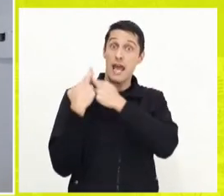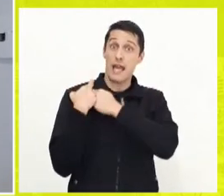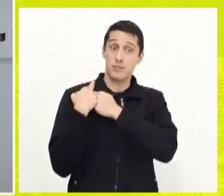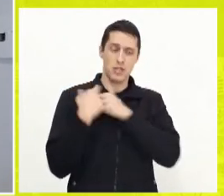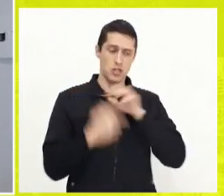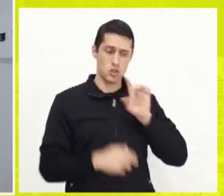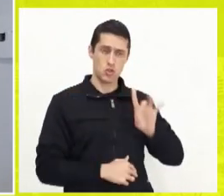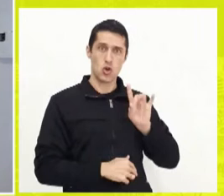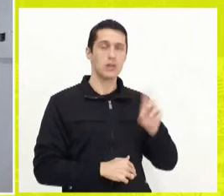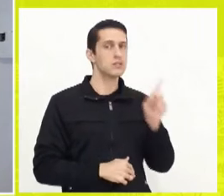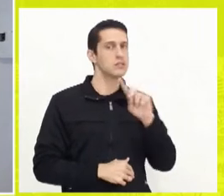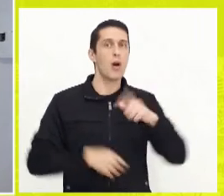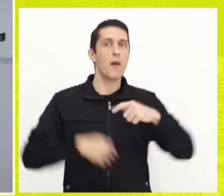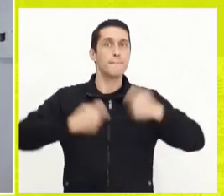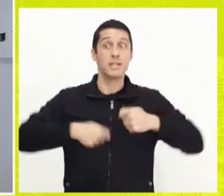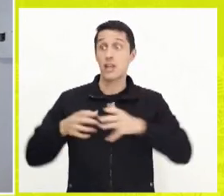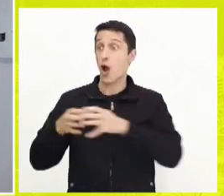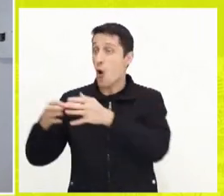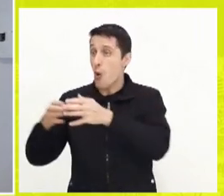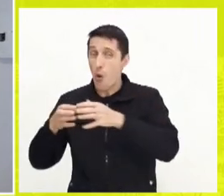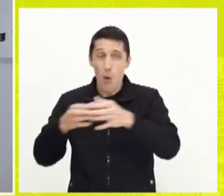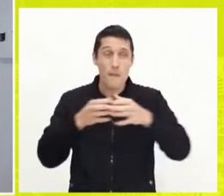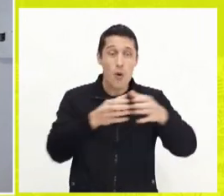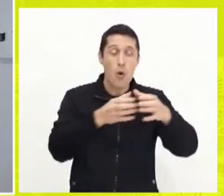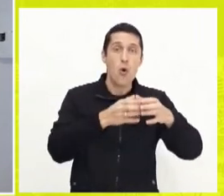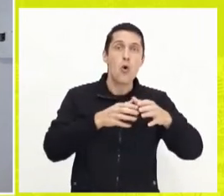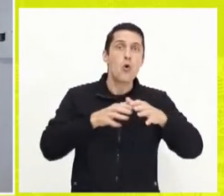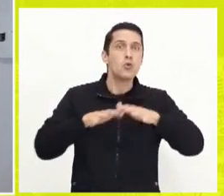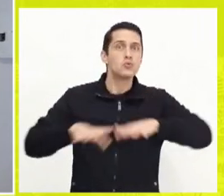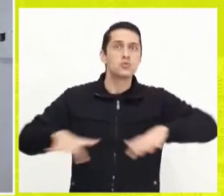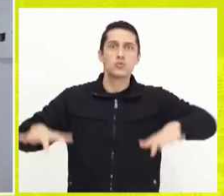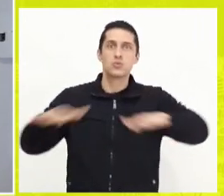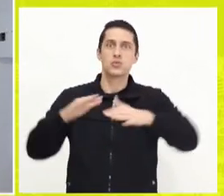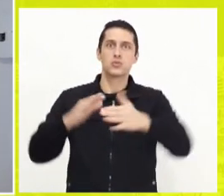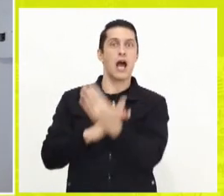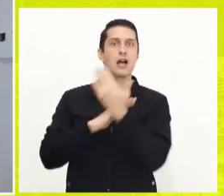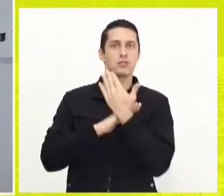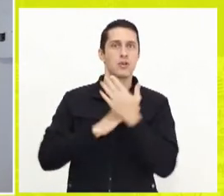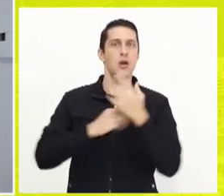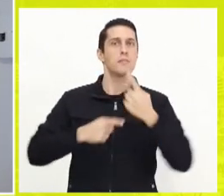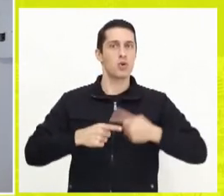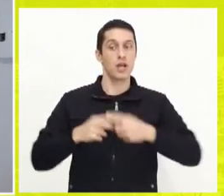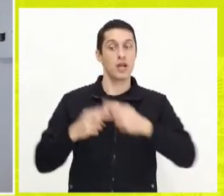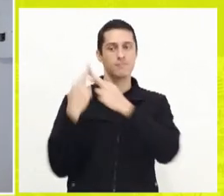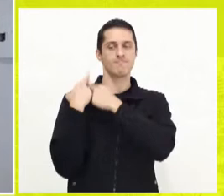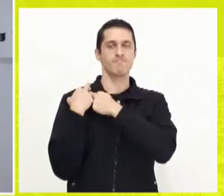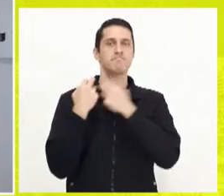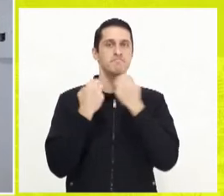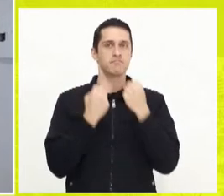need help from all these groups it's it's such a heavy load